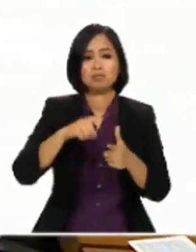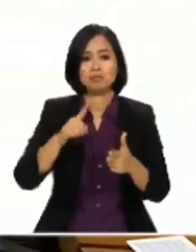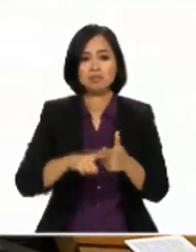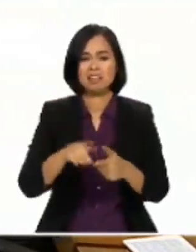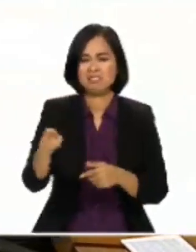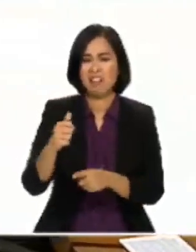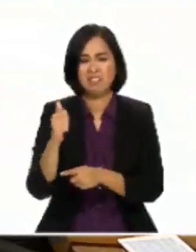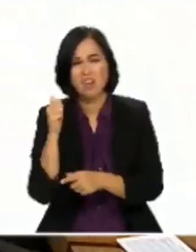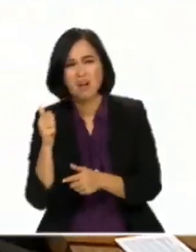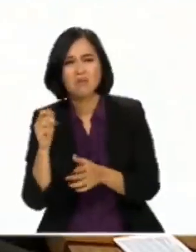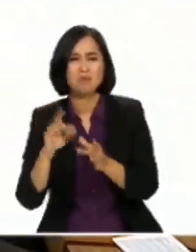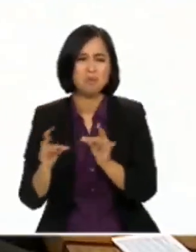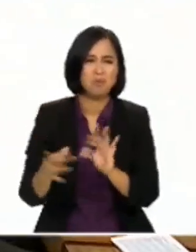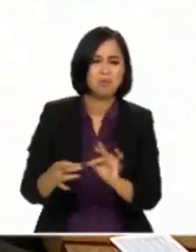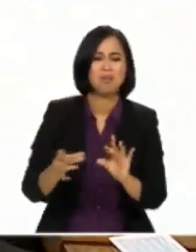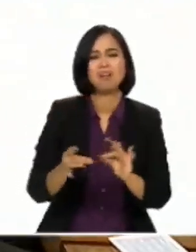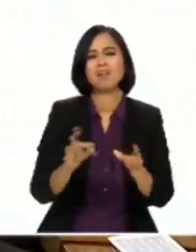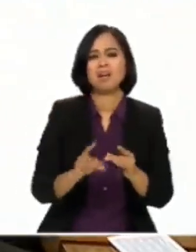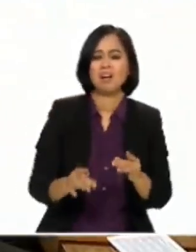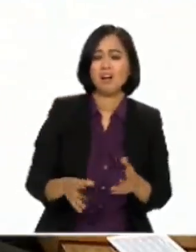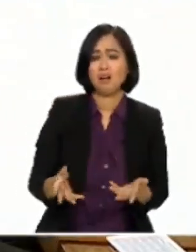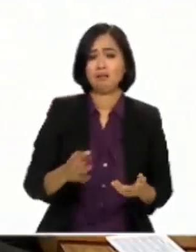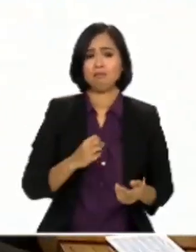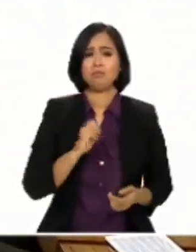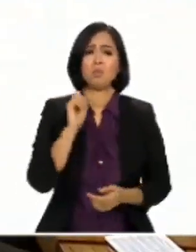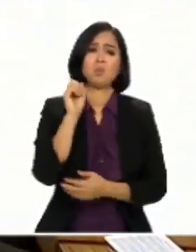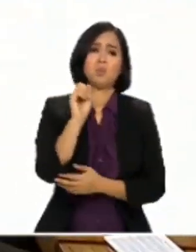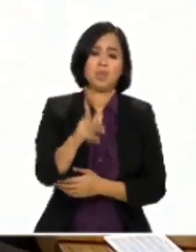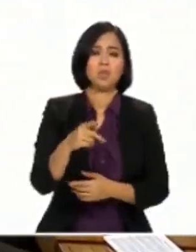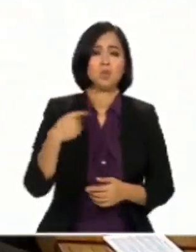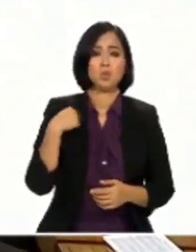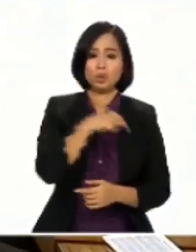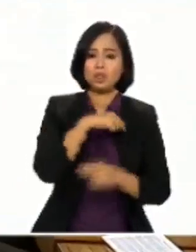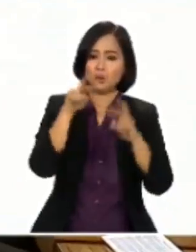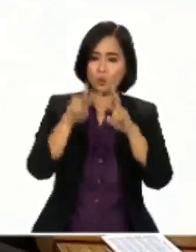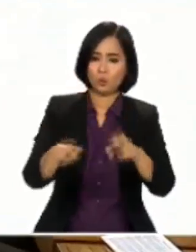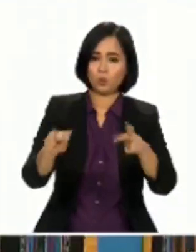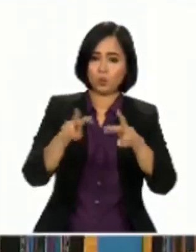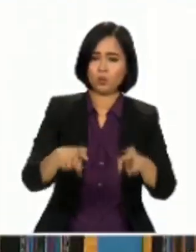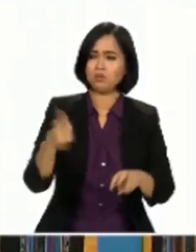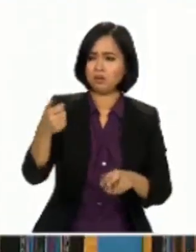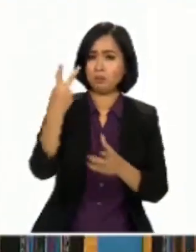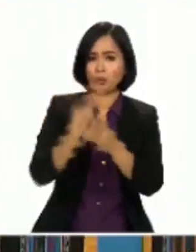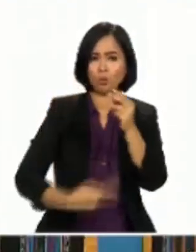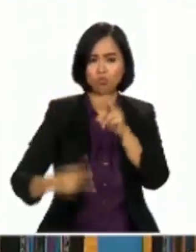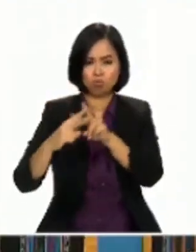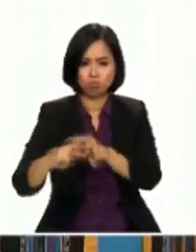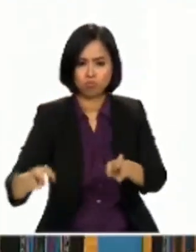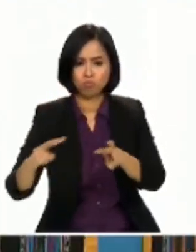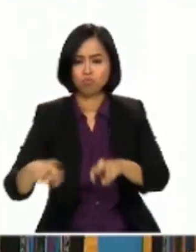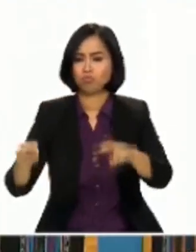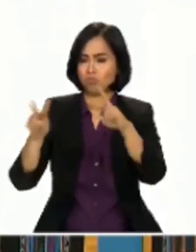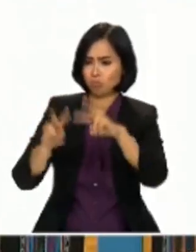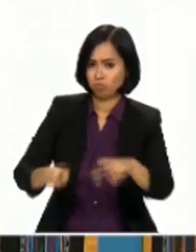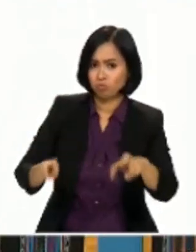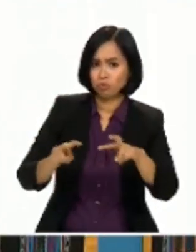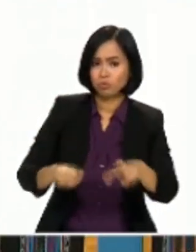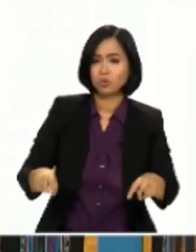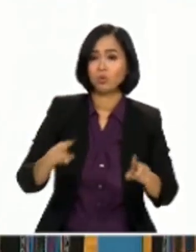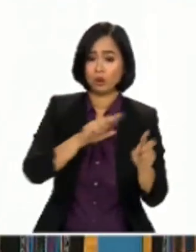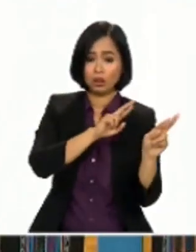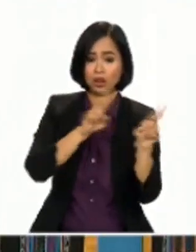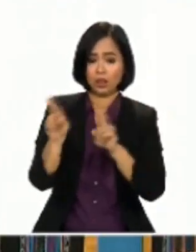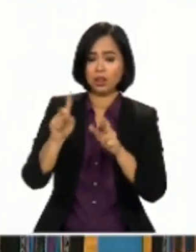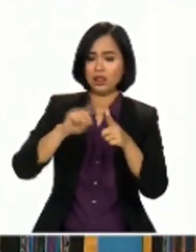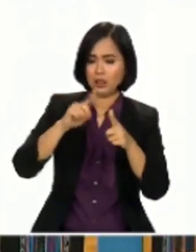dito. And so, sige, we will investigate, and you investigate. And when we are ready, we should meet